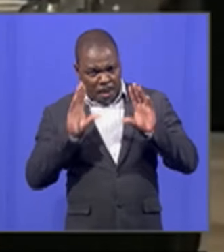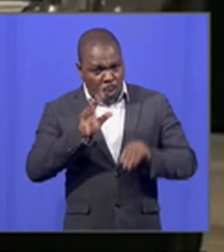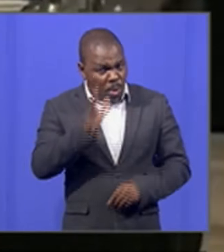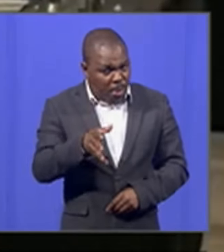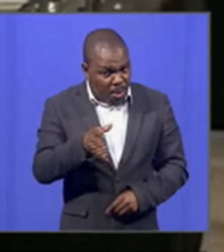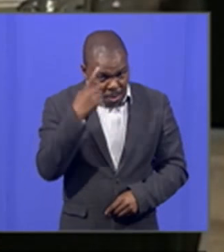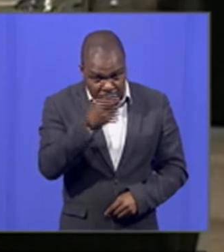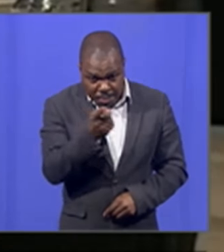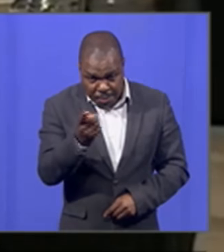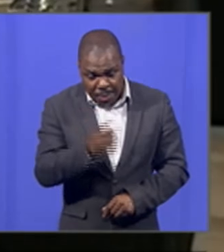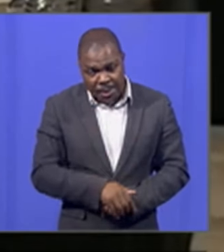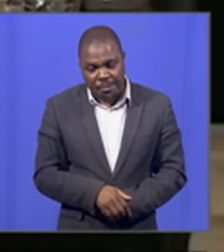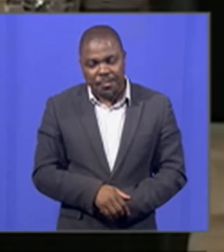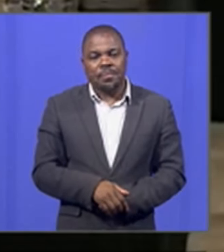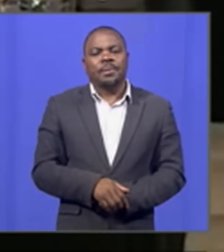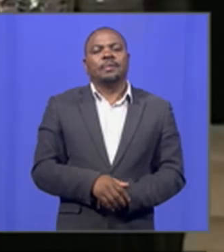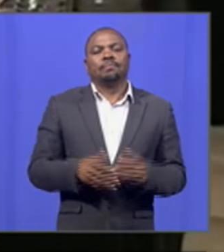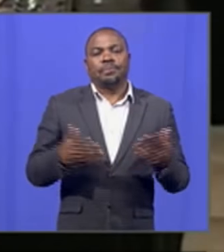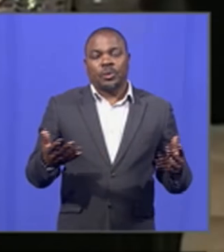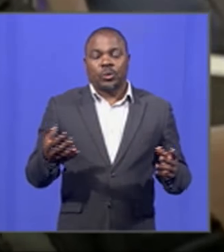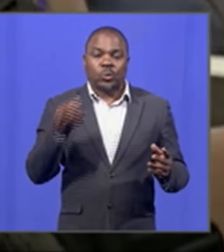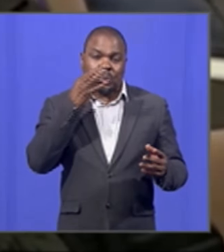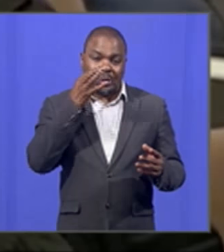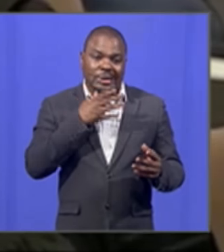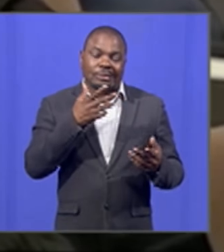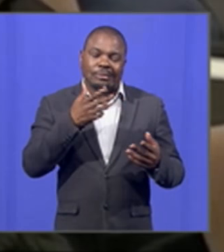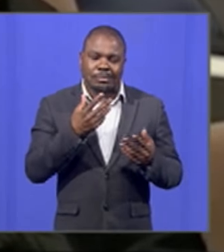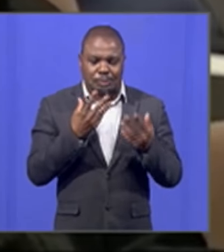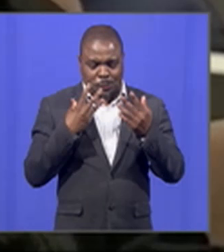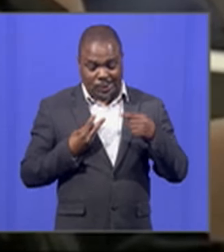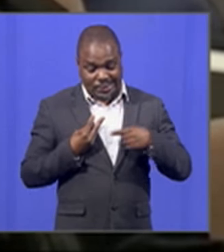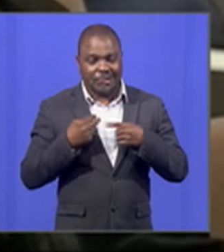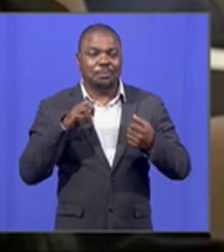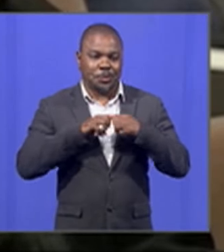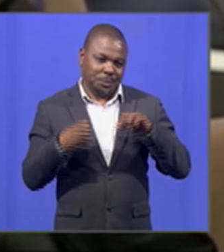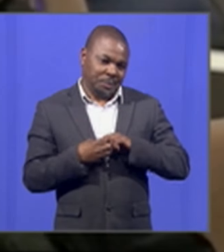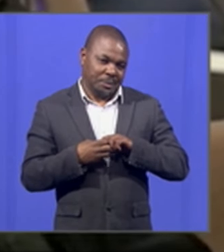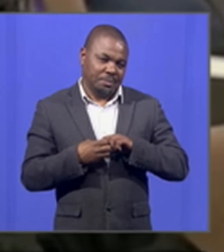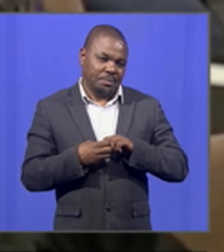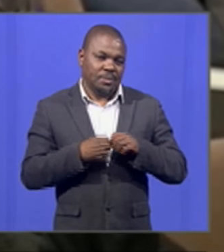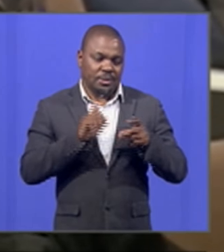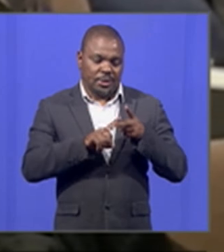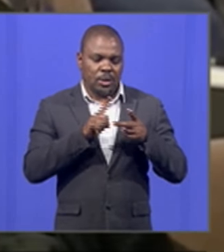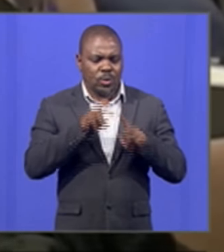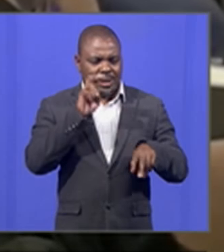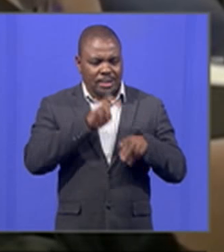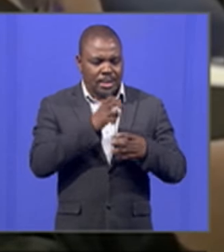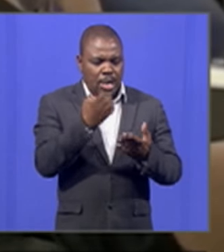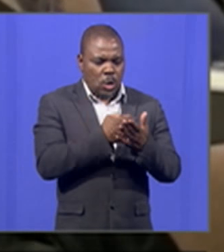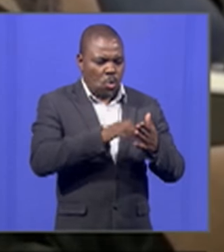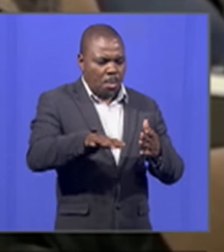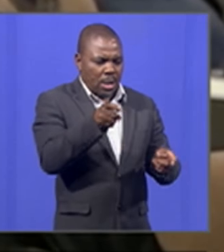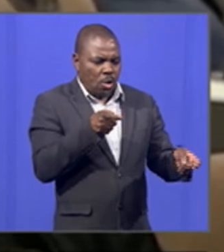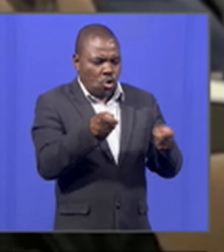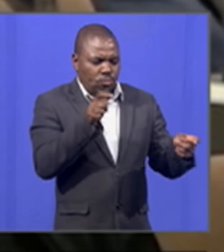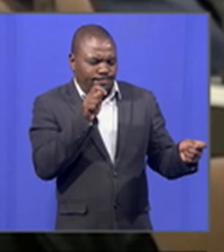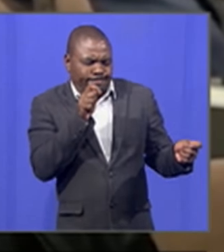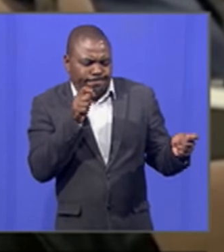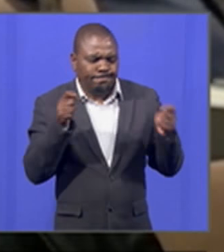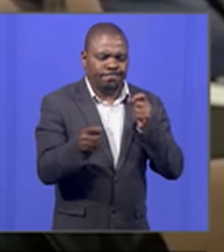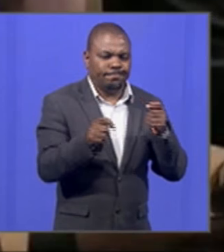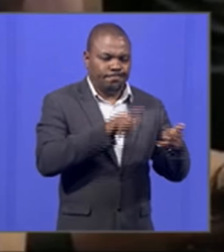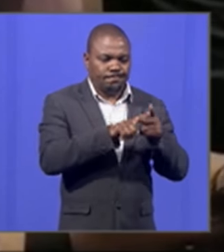Zuma re bodidi ke bona botswala go tlhokega ga molao ka mononageng o ipiletša gore go dire diphetogo tšeo di tseneletše go taolong ya ikonomi le go bušetšwa ga